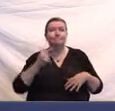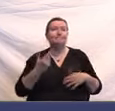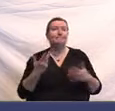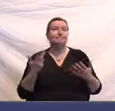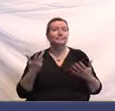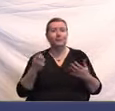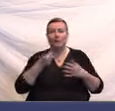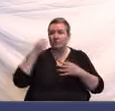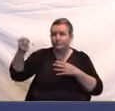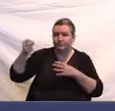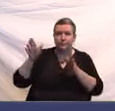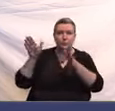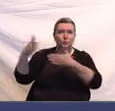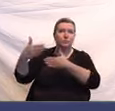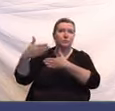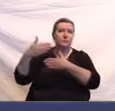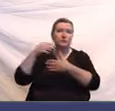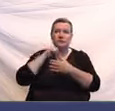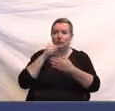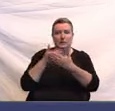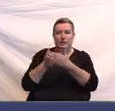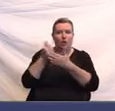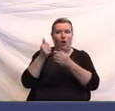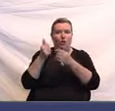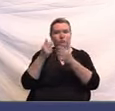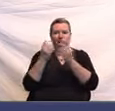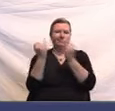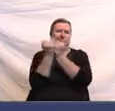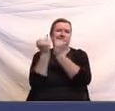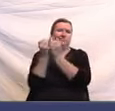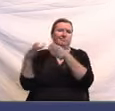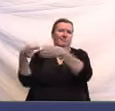they're not near anybody else? And final question,